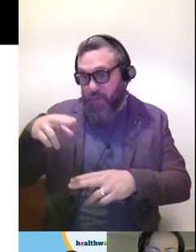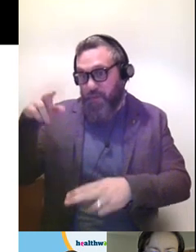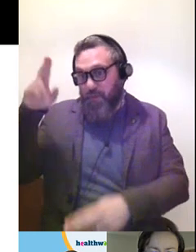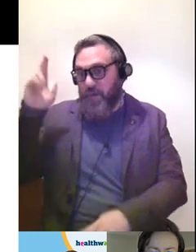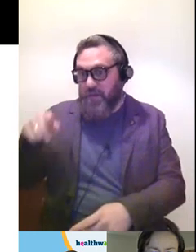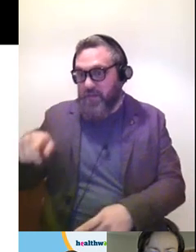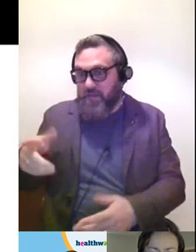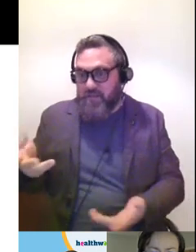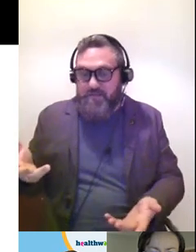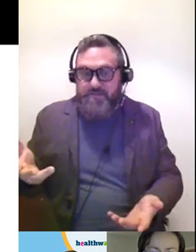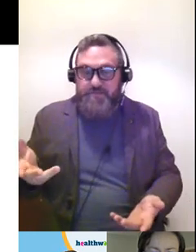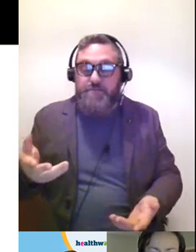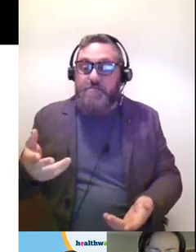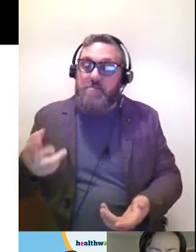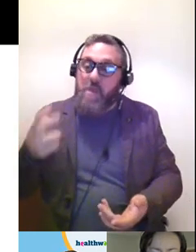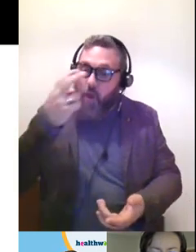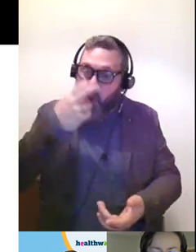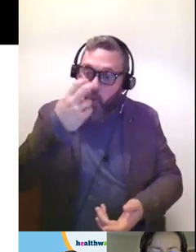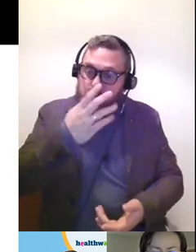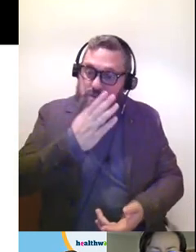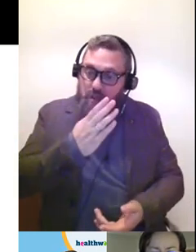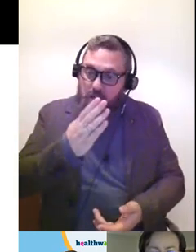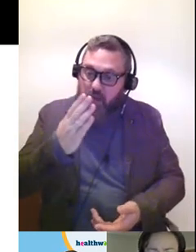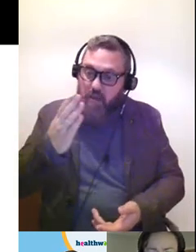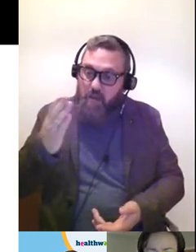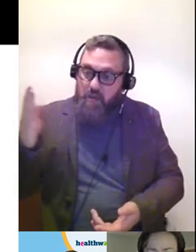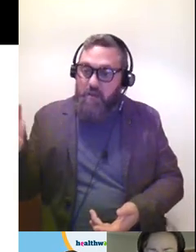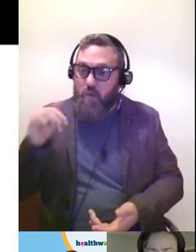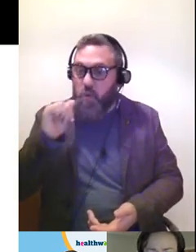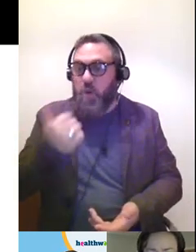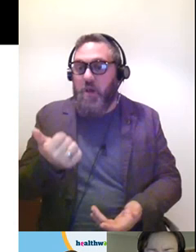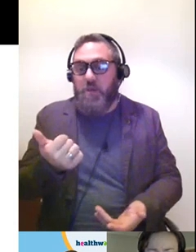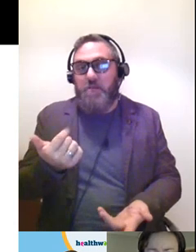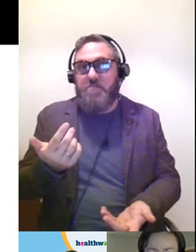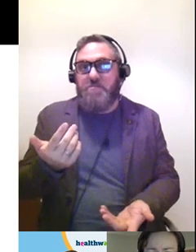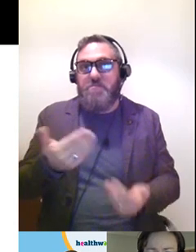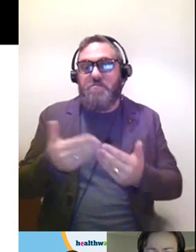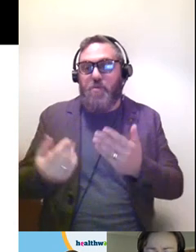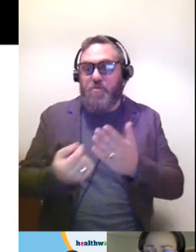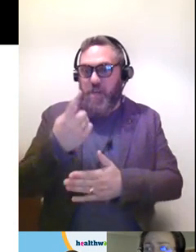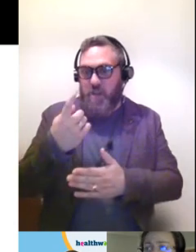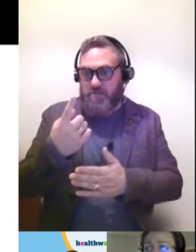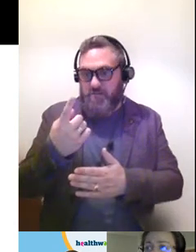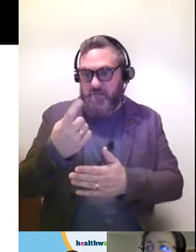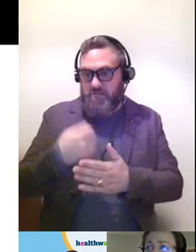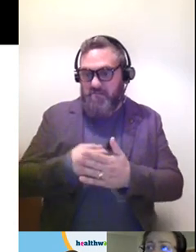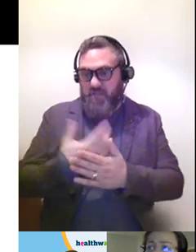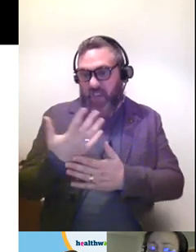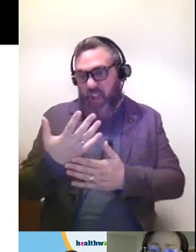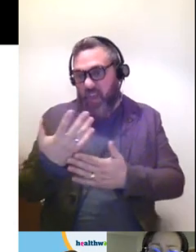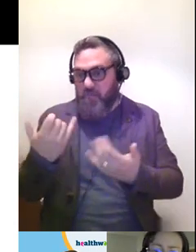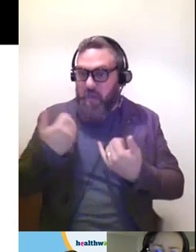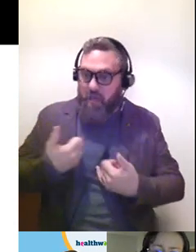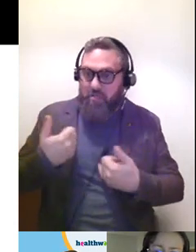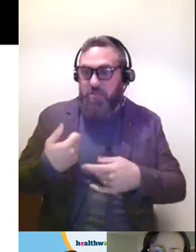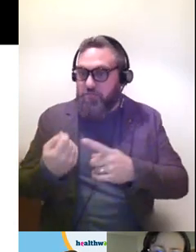And we know that as people get older, they're more likely to develop conditions that are challenging for their